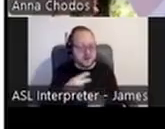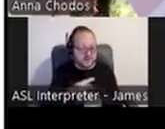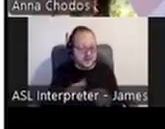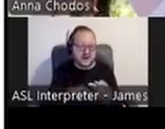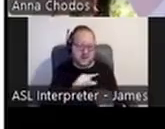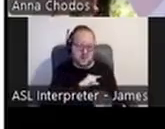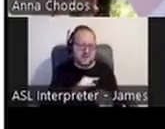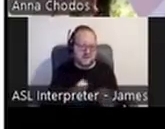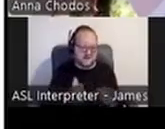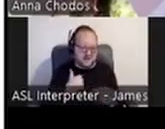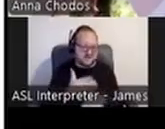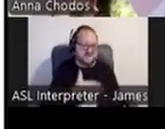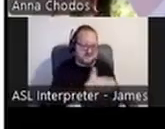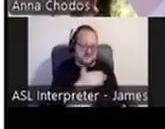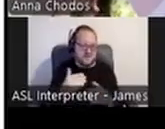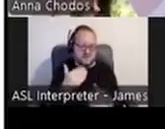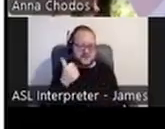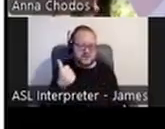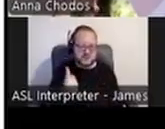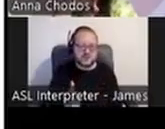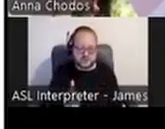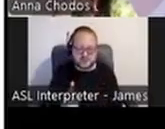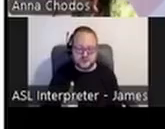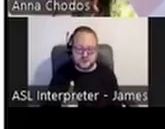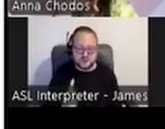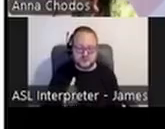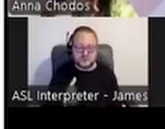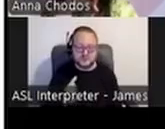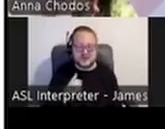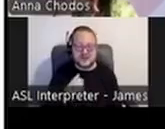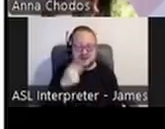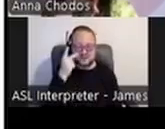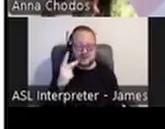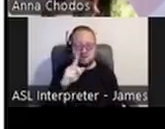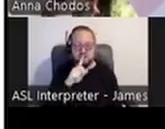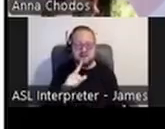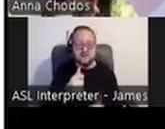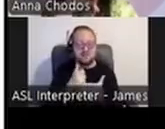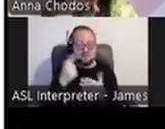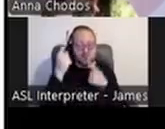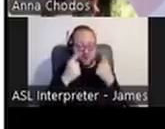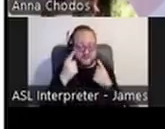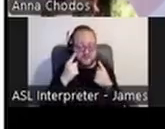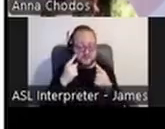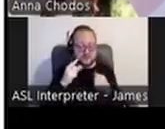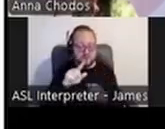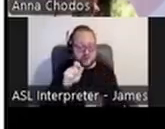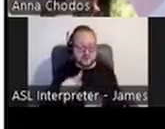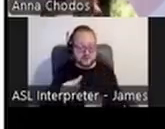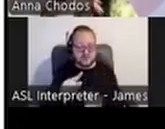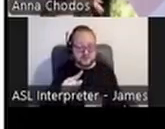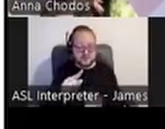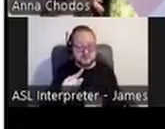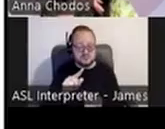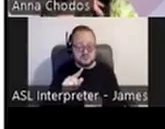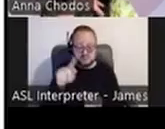I also saw a really, really thoughtful question about what do we do when